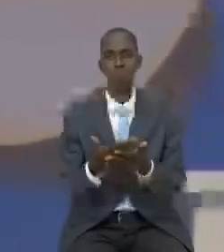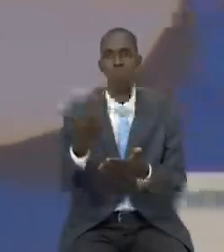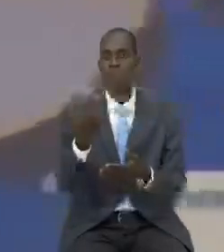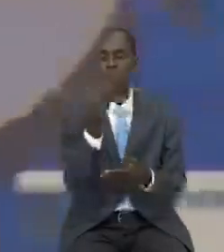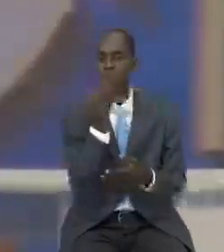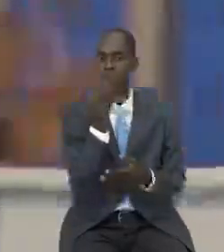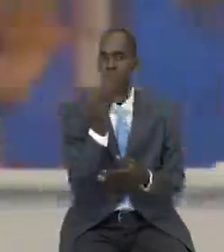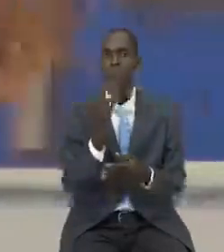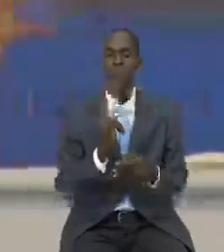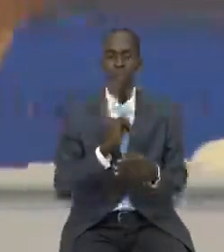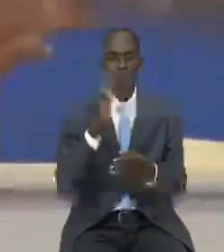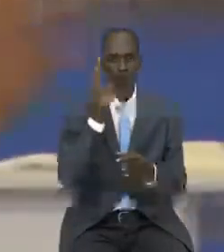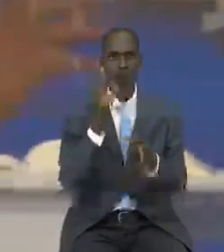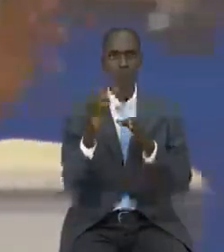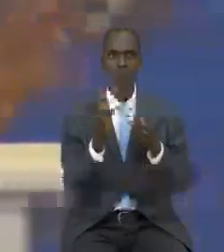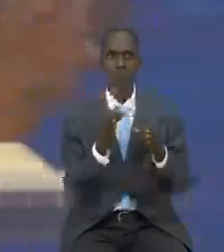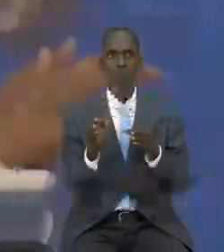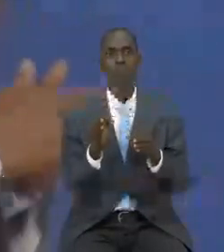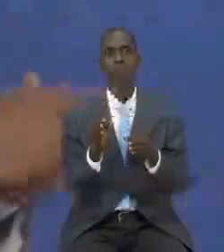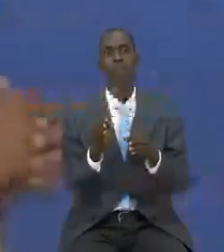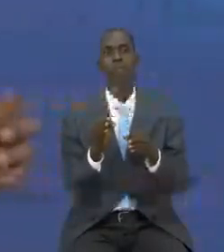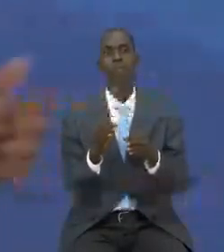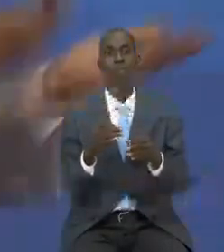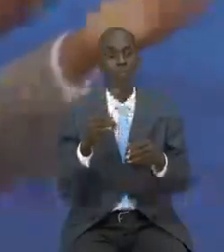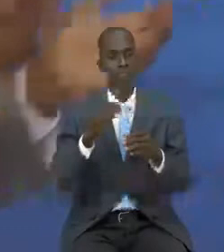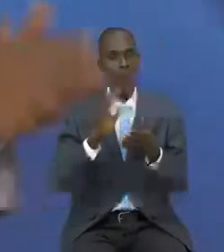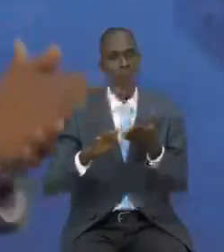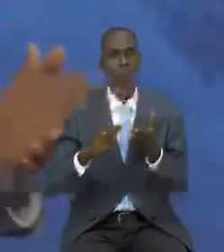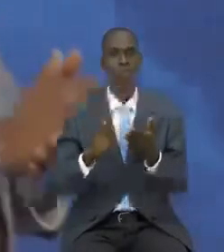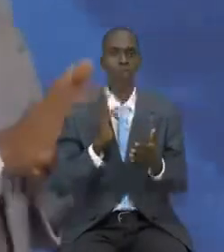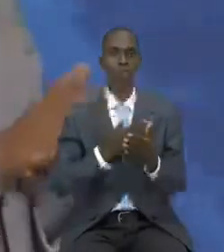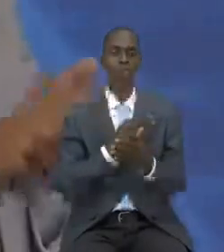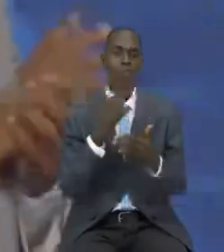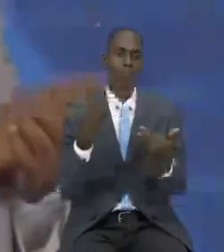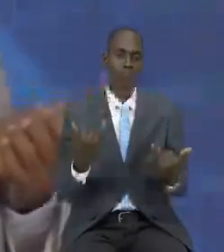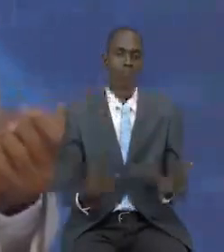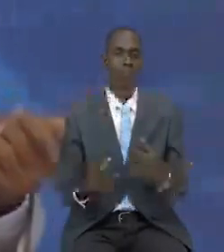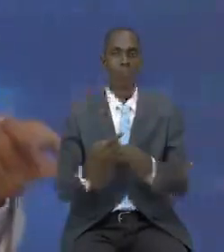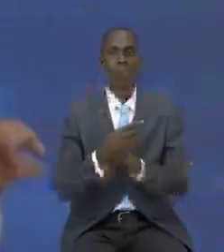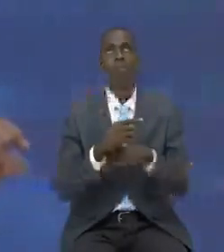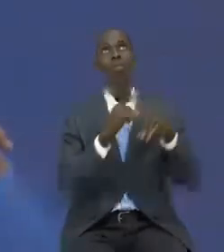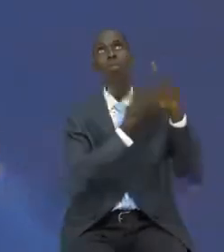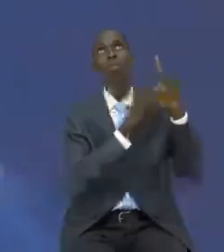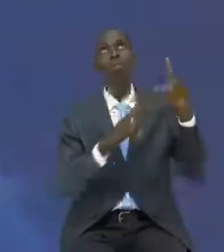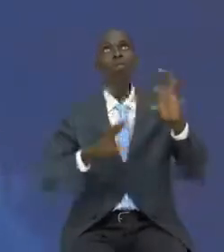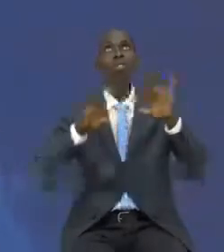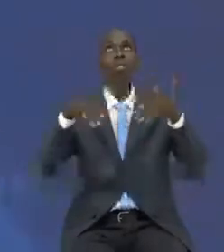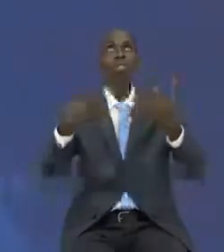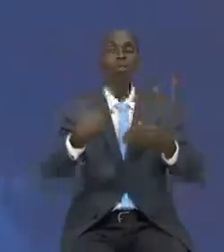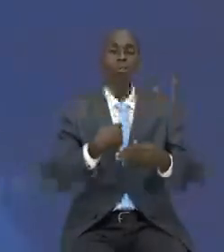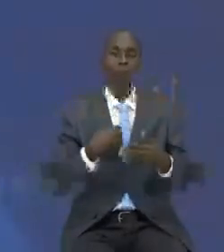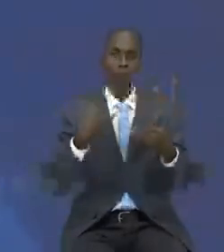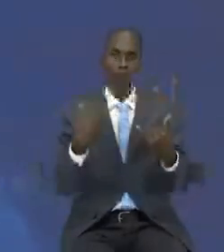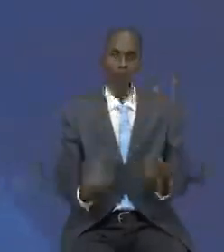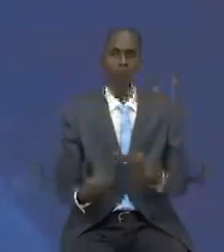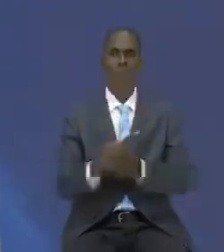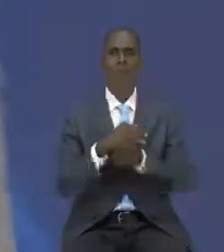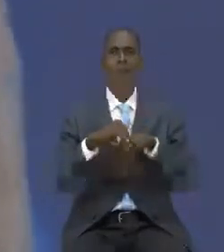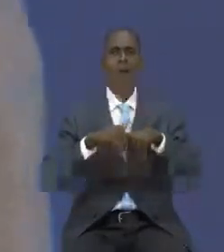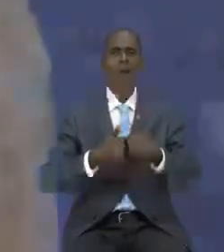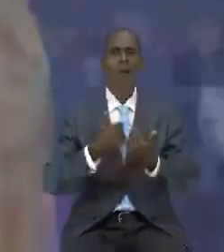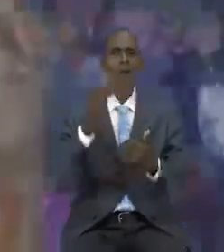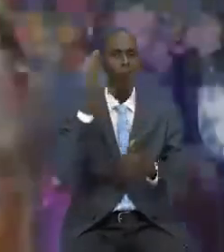you when we get there. But give us this day. Lord, give me this day. How can you